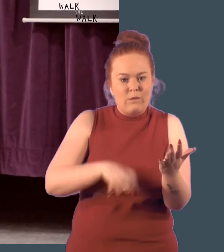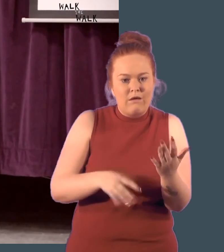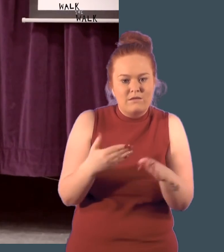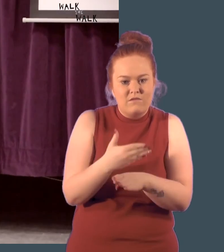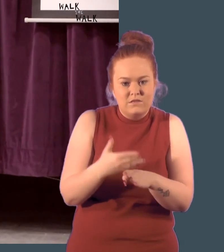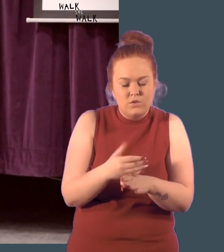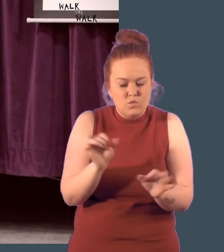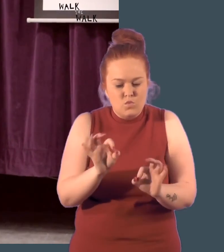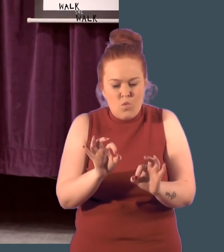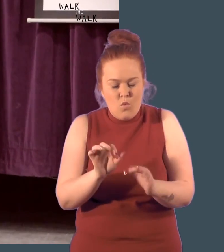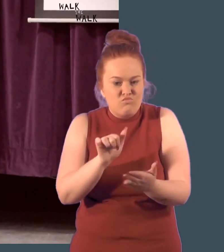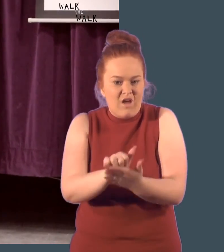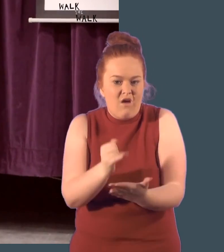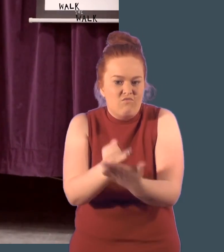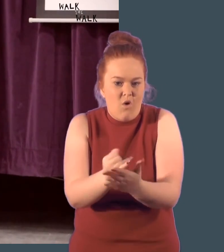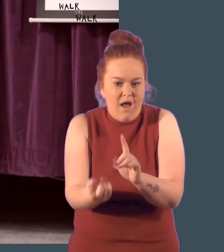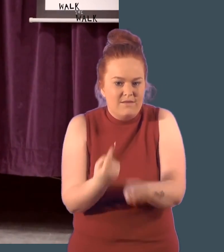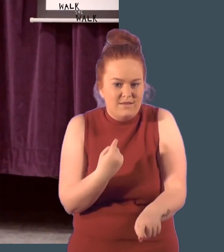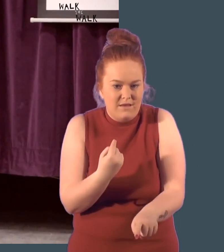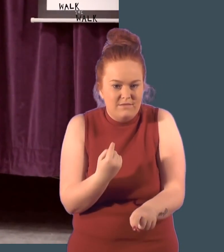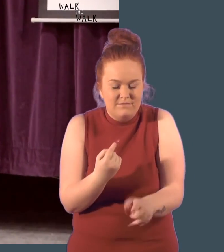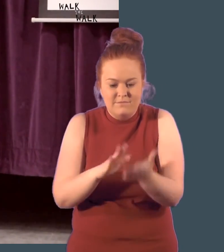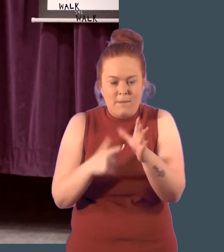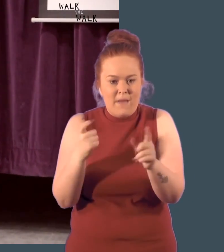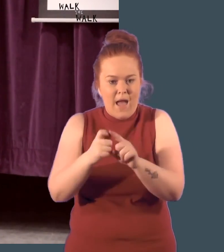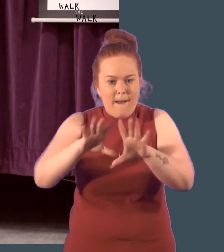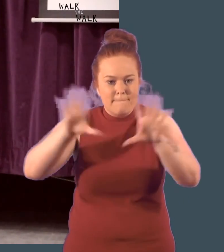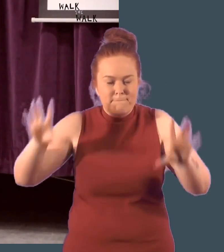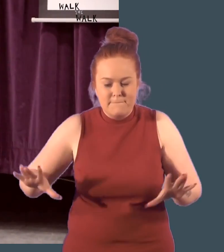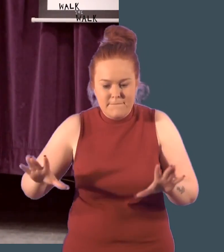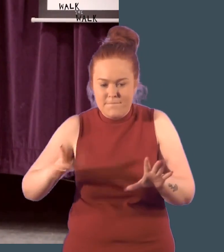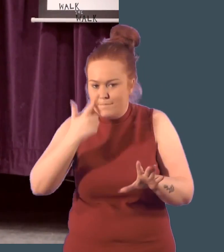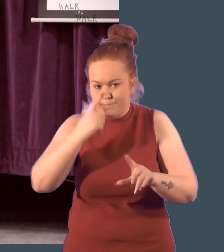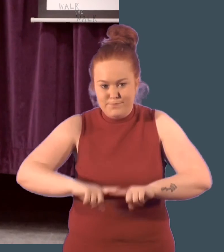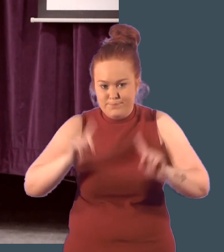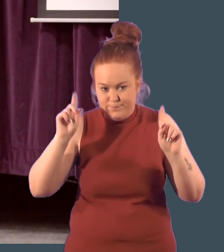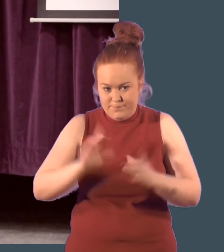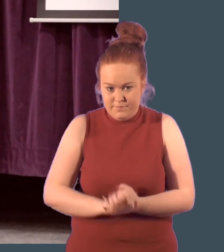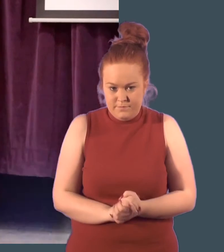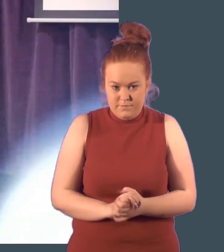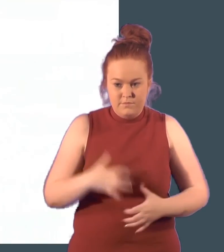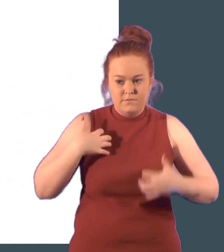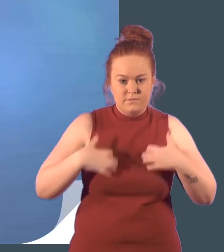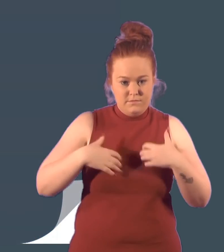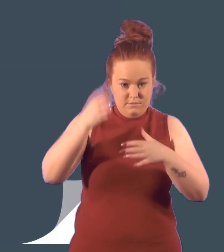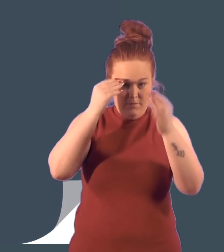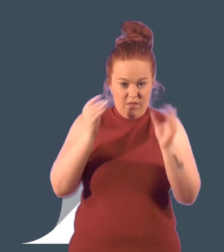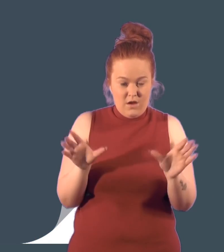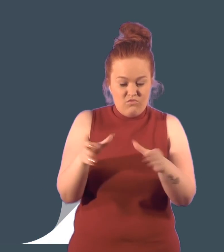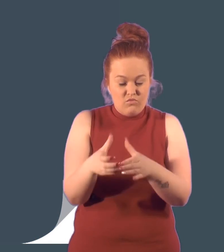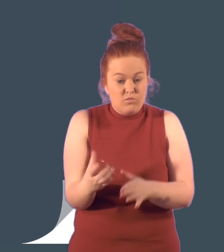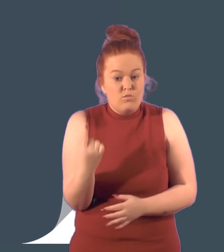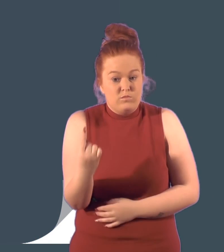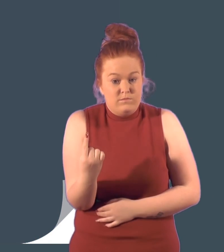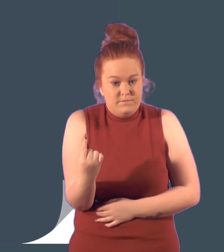answer. And again, it's a bit like that location map activity that we did. Whatever you get in response to this is useful.